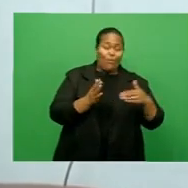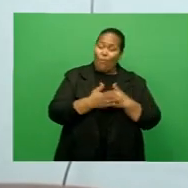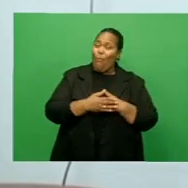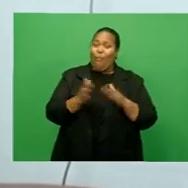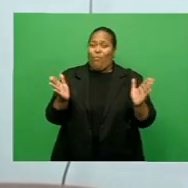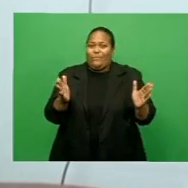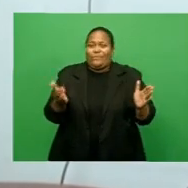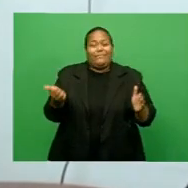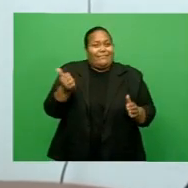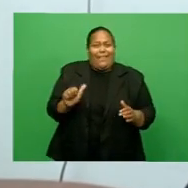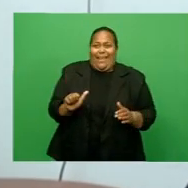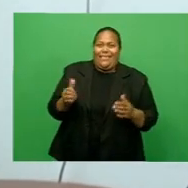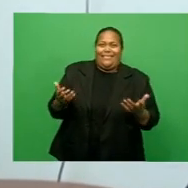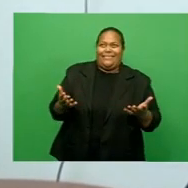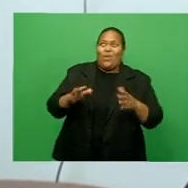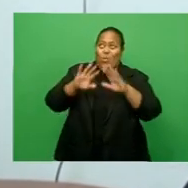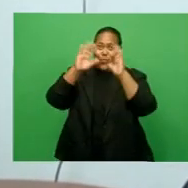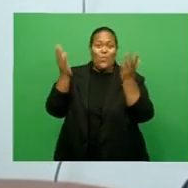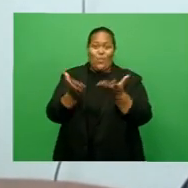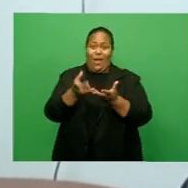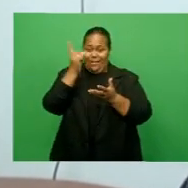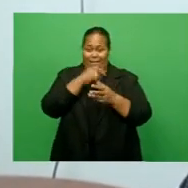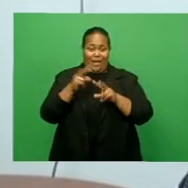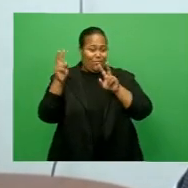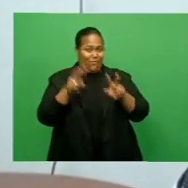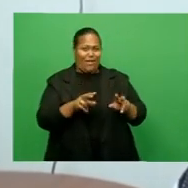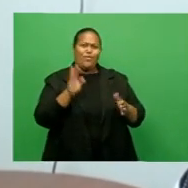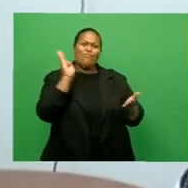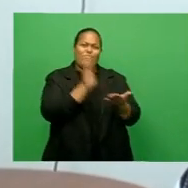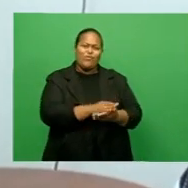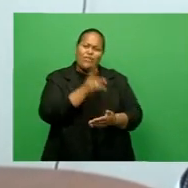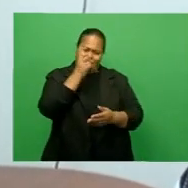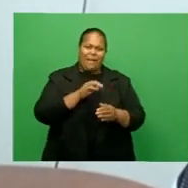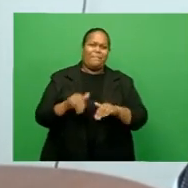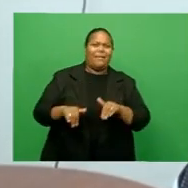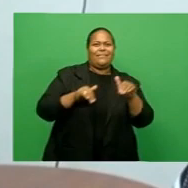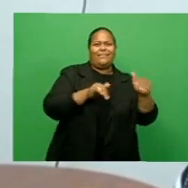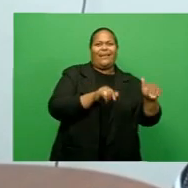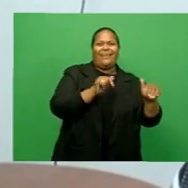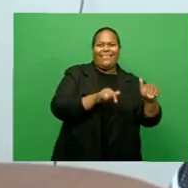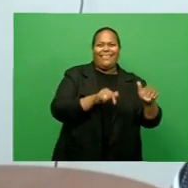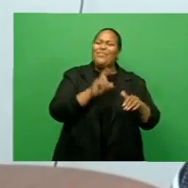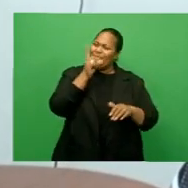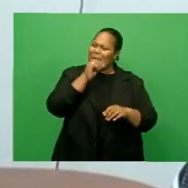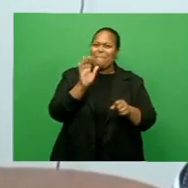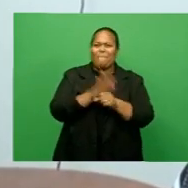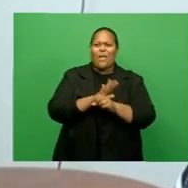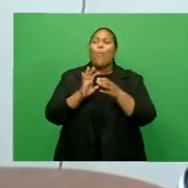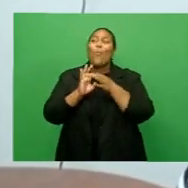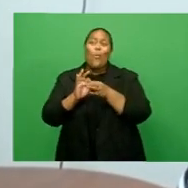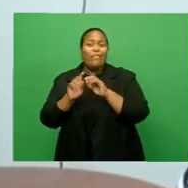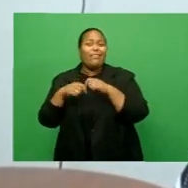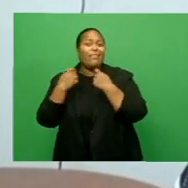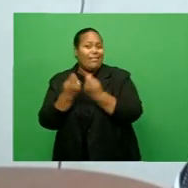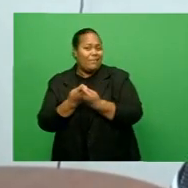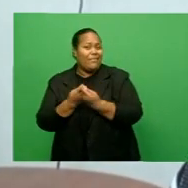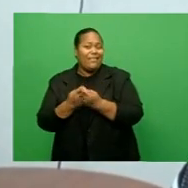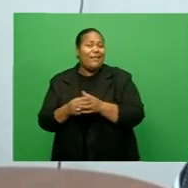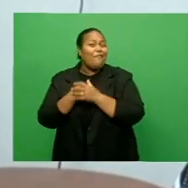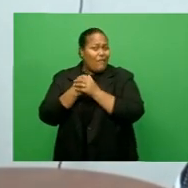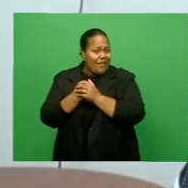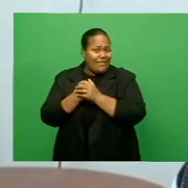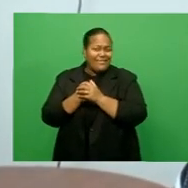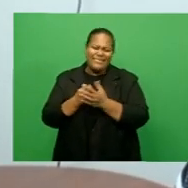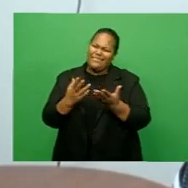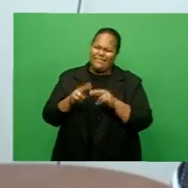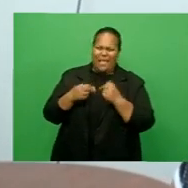to anybody anywhere around the world, so you can actually create your own team with friends and colleagues and